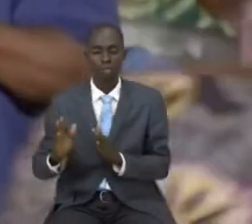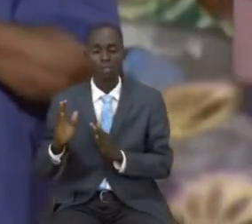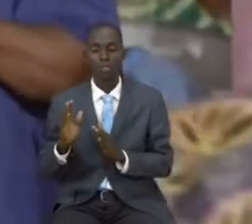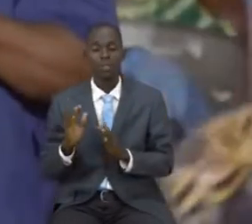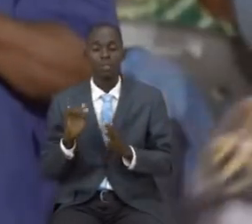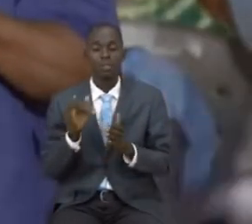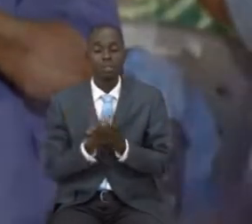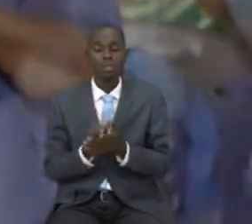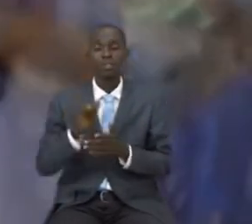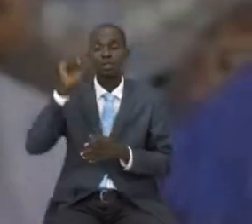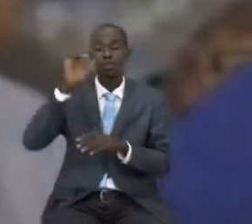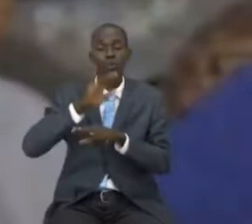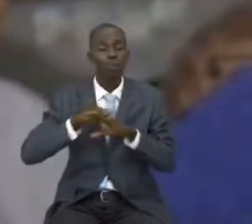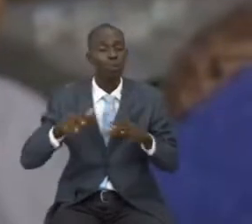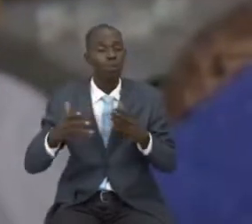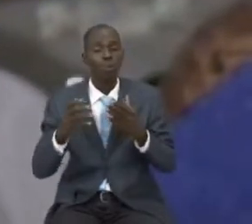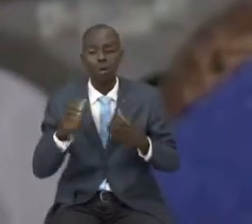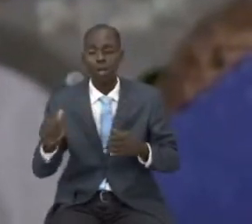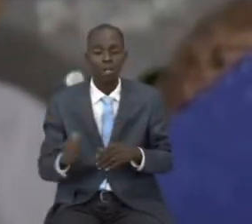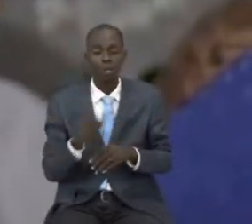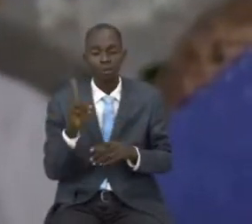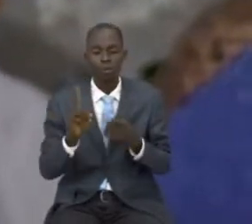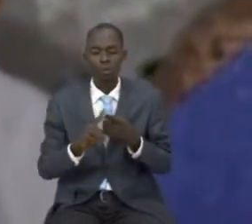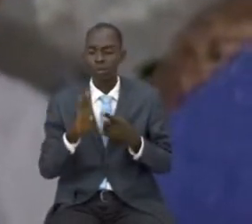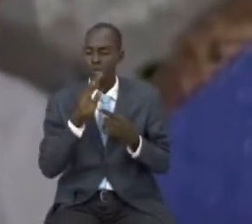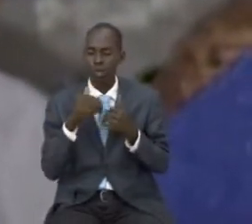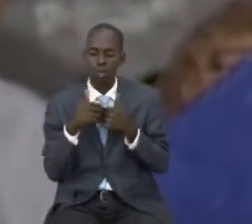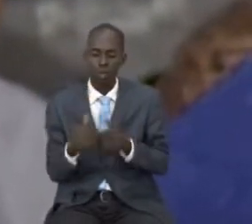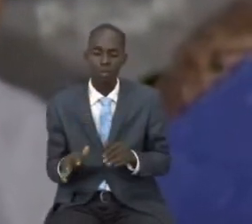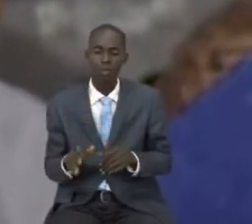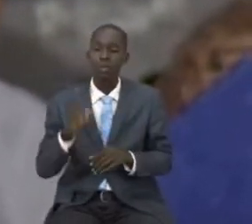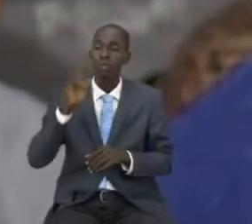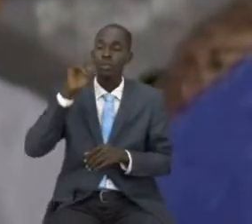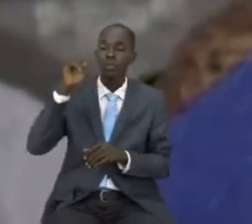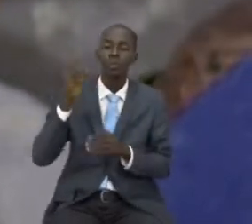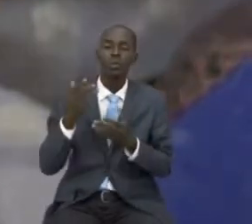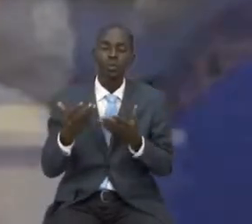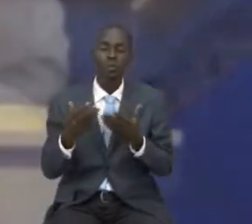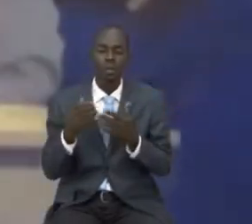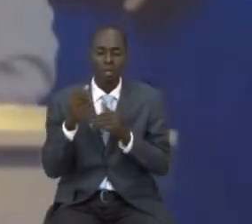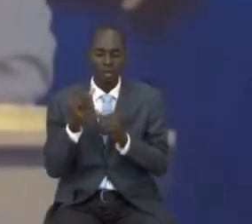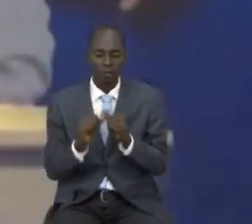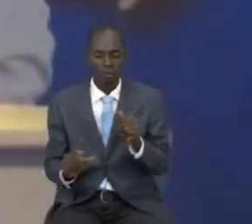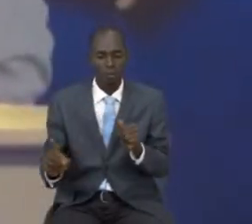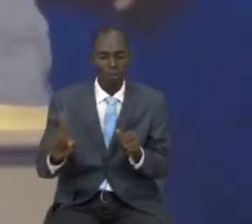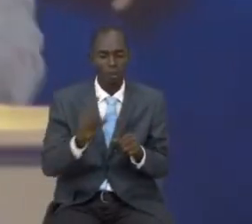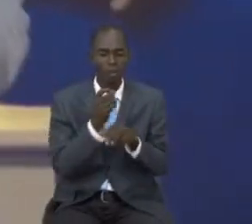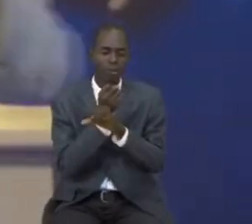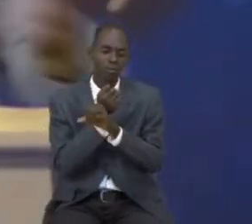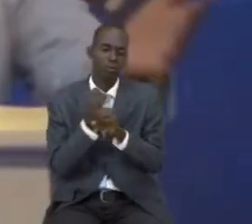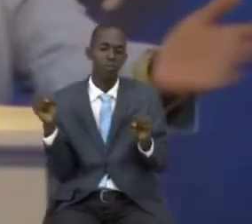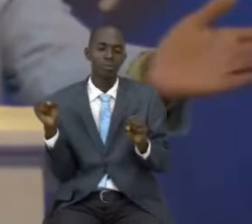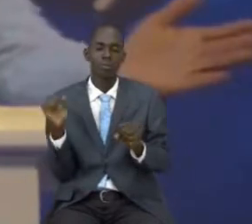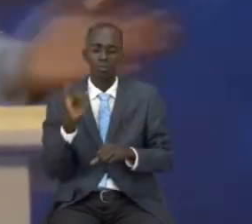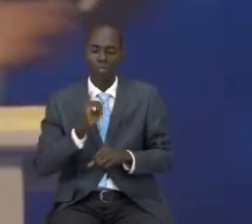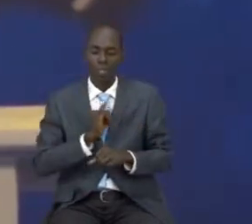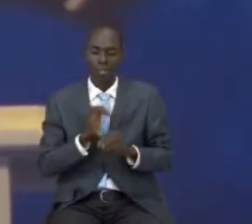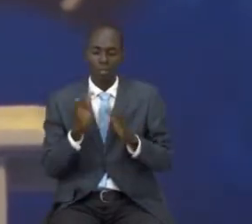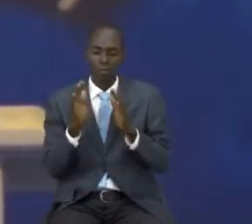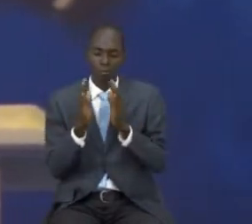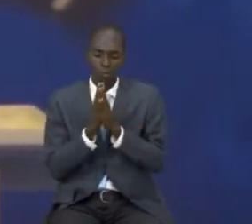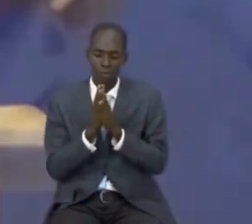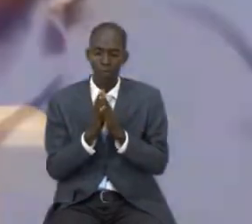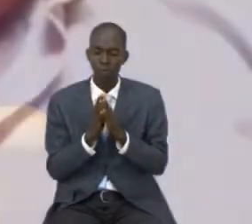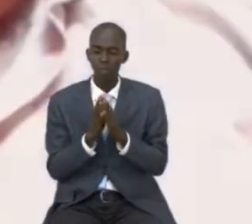want anyone to be lost. You want everyone saved. I bring all